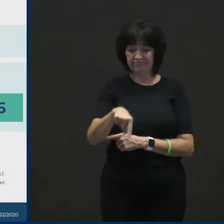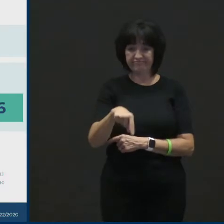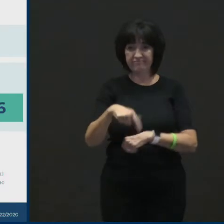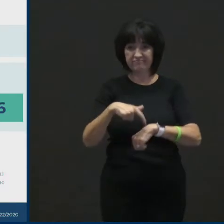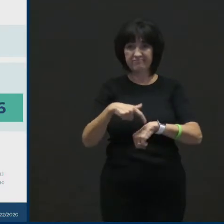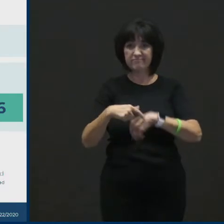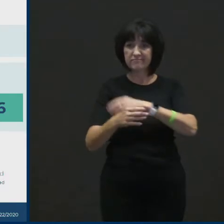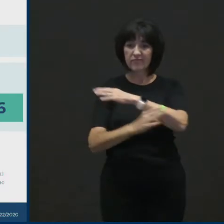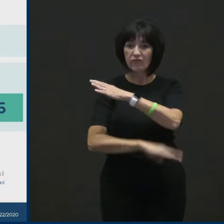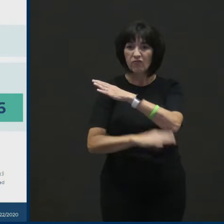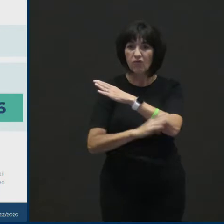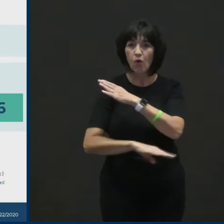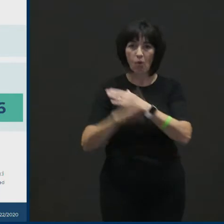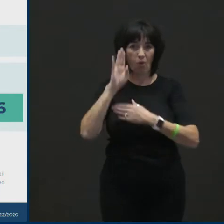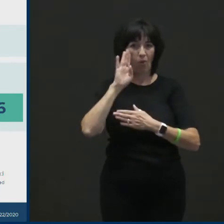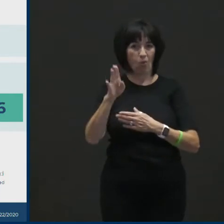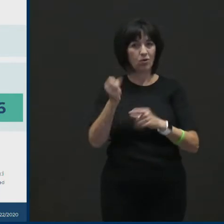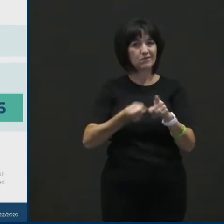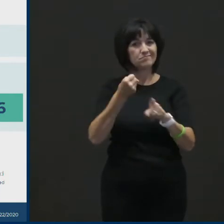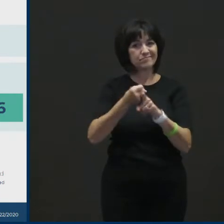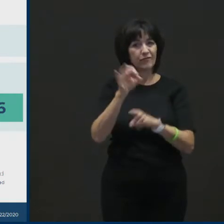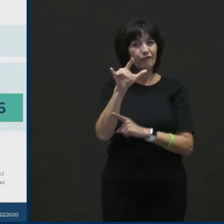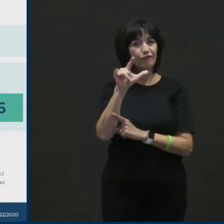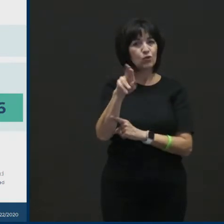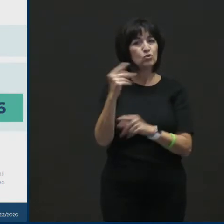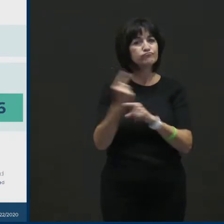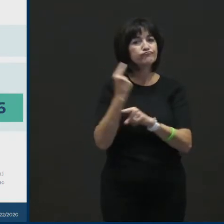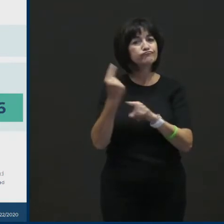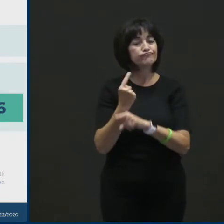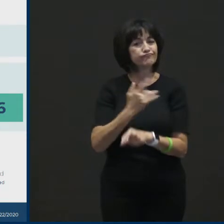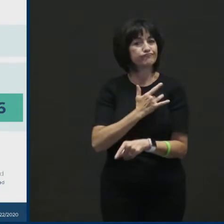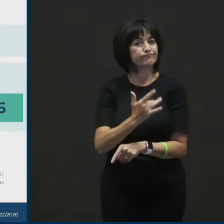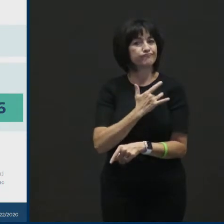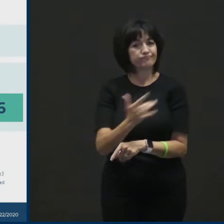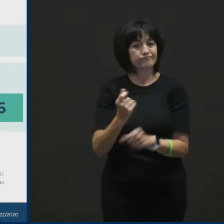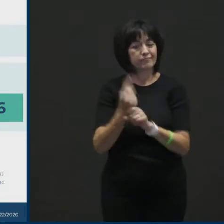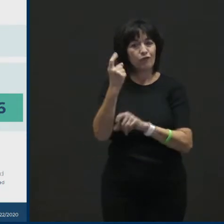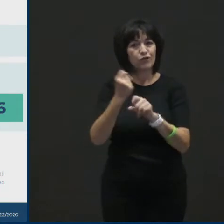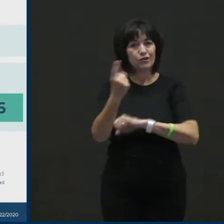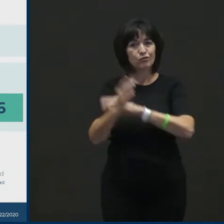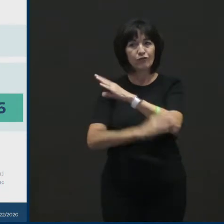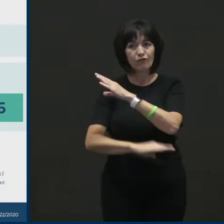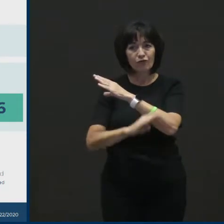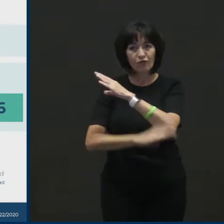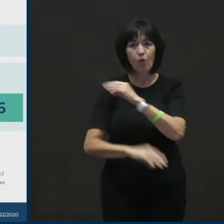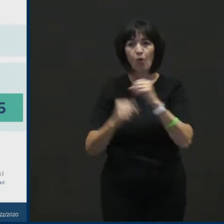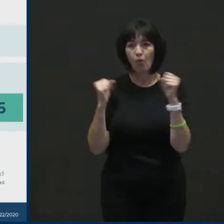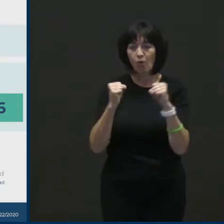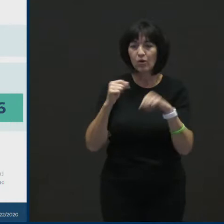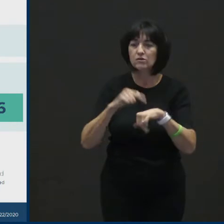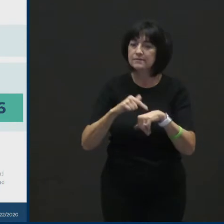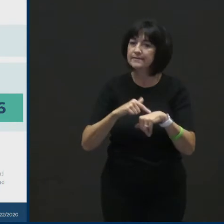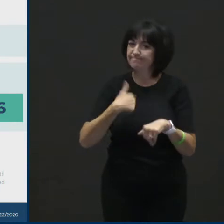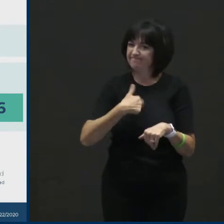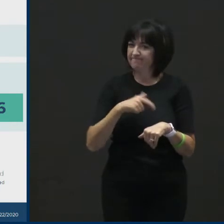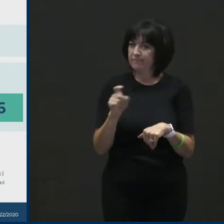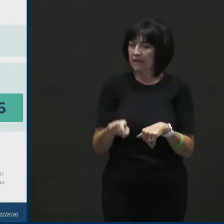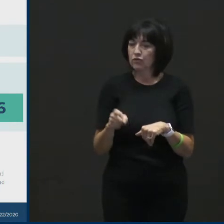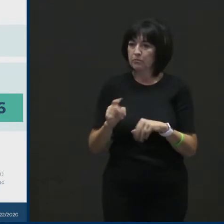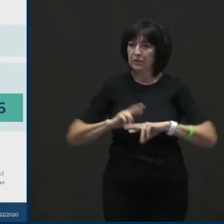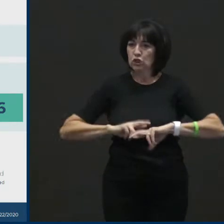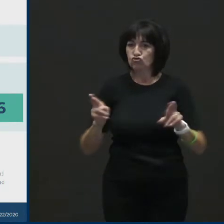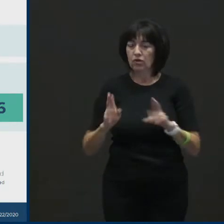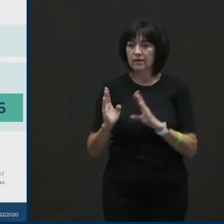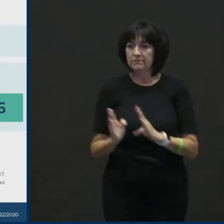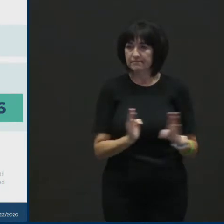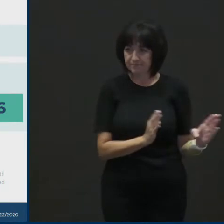criteria a minute ago. Here are our current status. We're clearly in scenario number